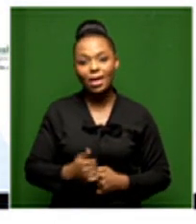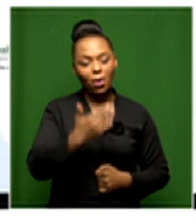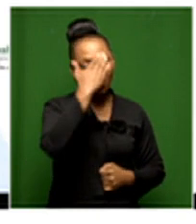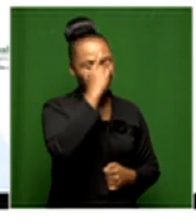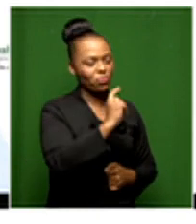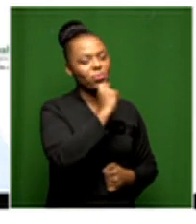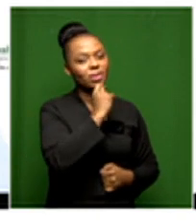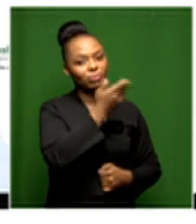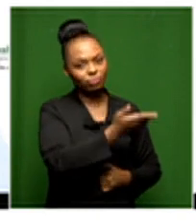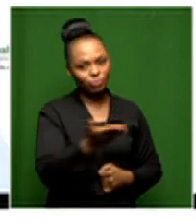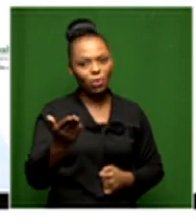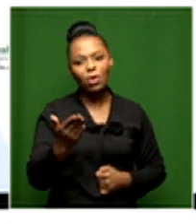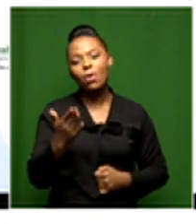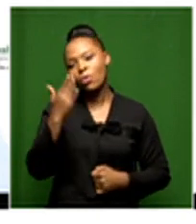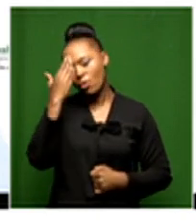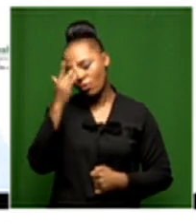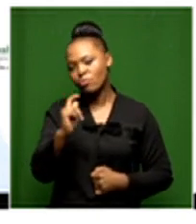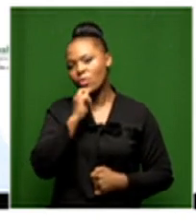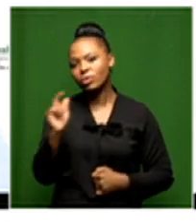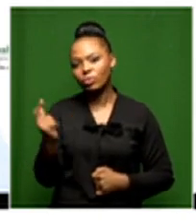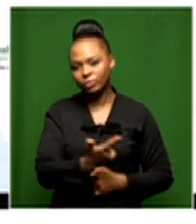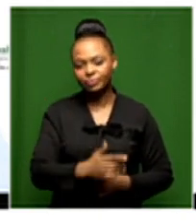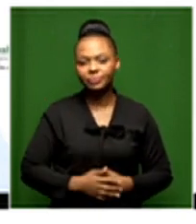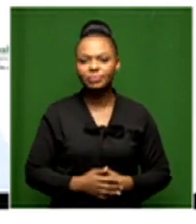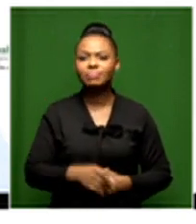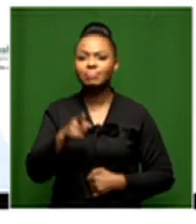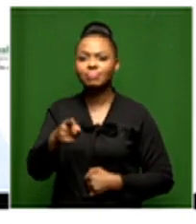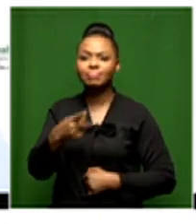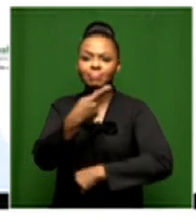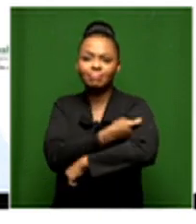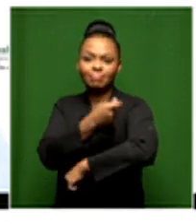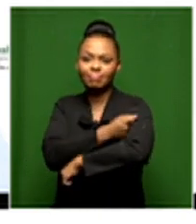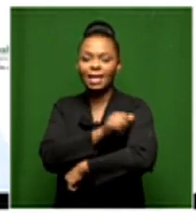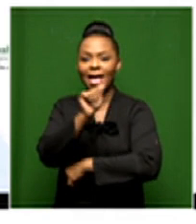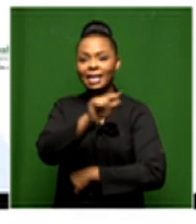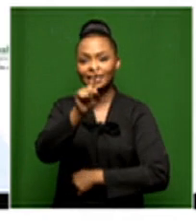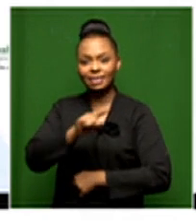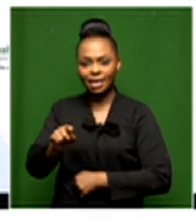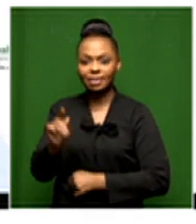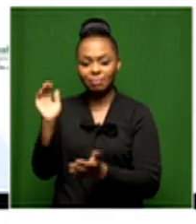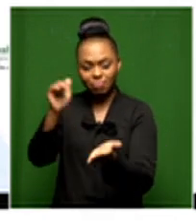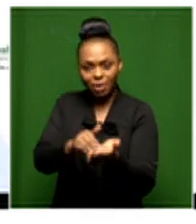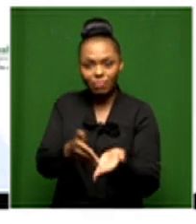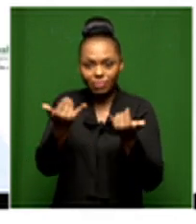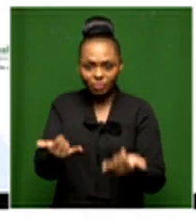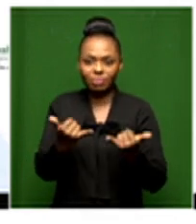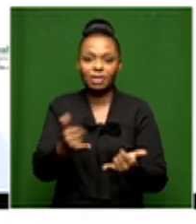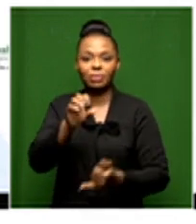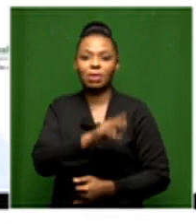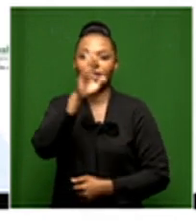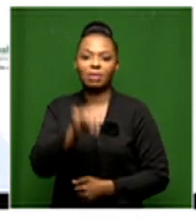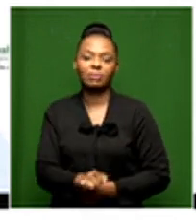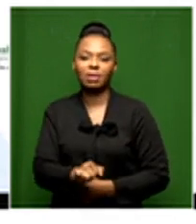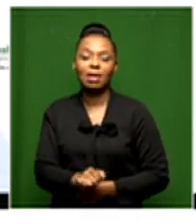Pillay, firstly, the Oxford University-AstraZeneca vaccine making its much-awaited arrival in the country today. So